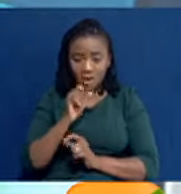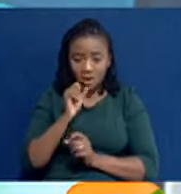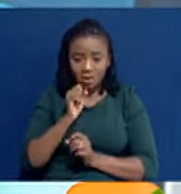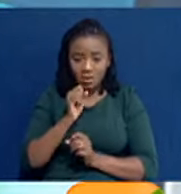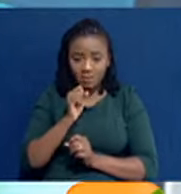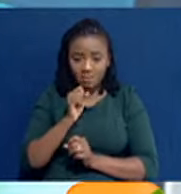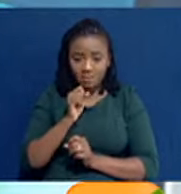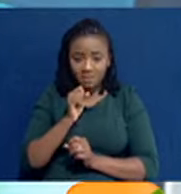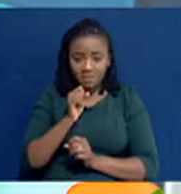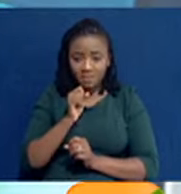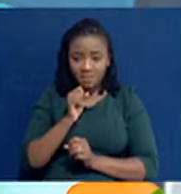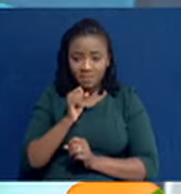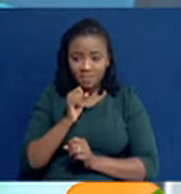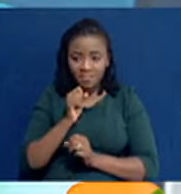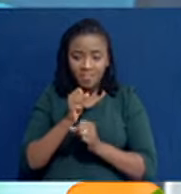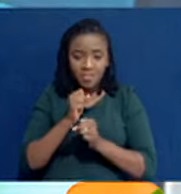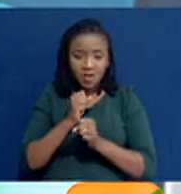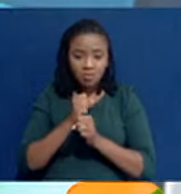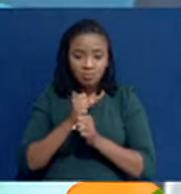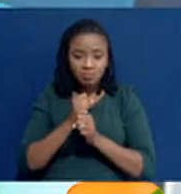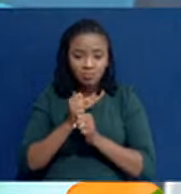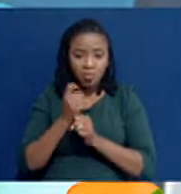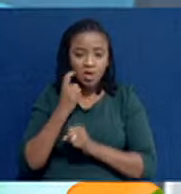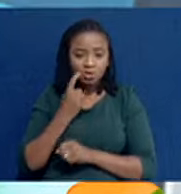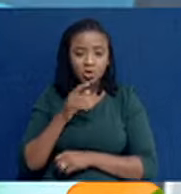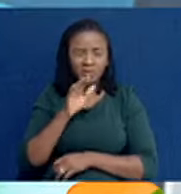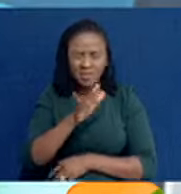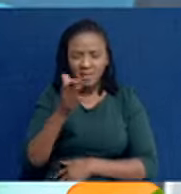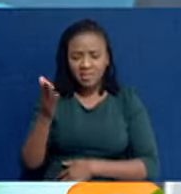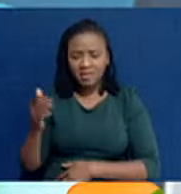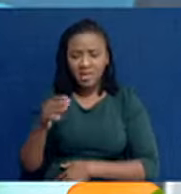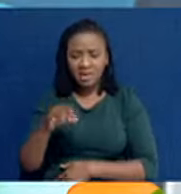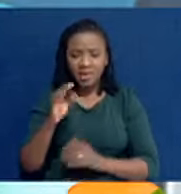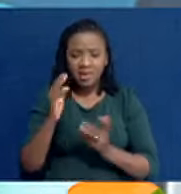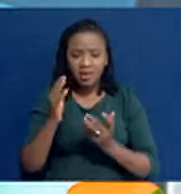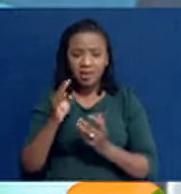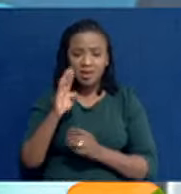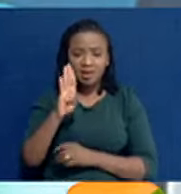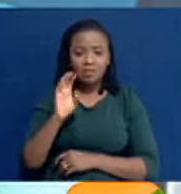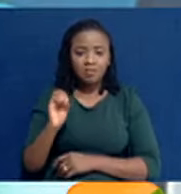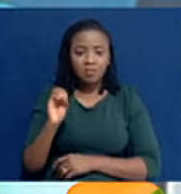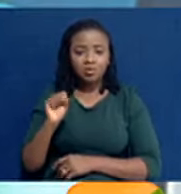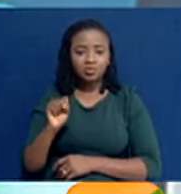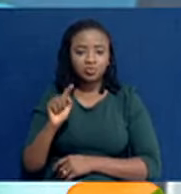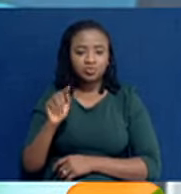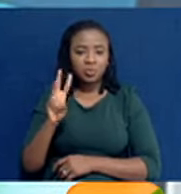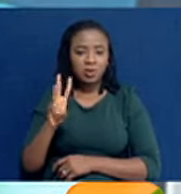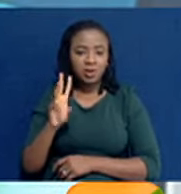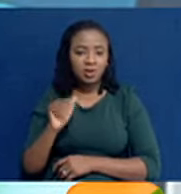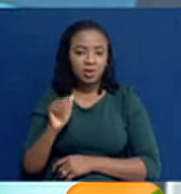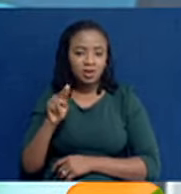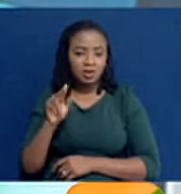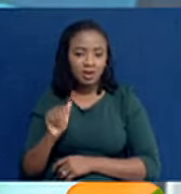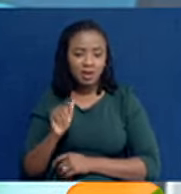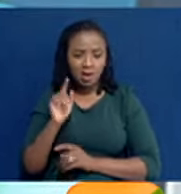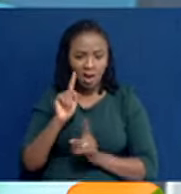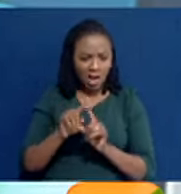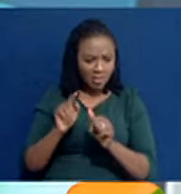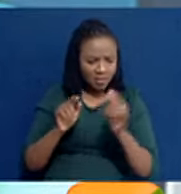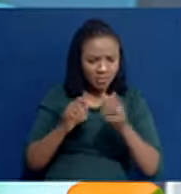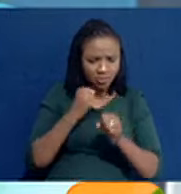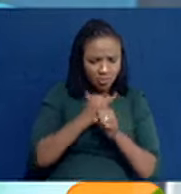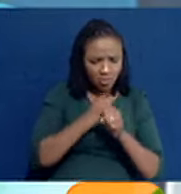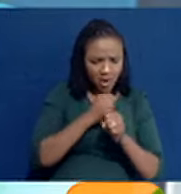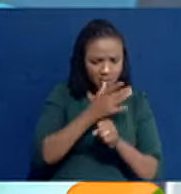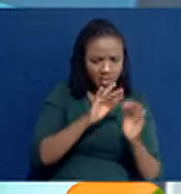in Botswana, which actually our own Ruth Kagia, when she was in World Bank, was assigned to come and do